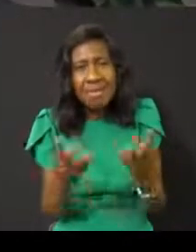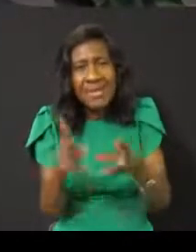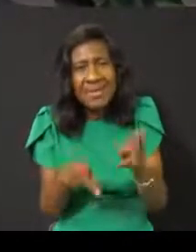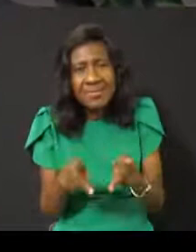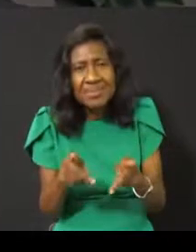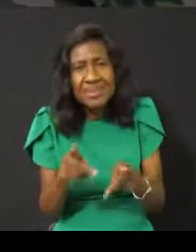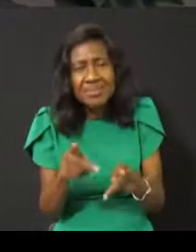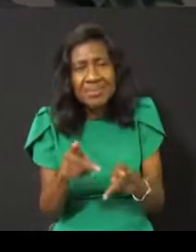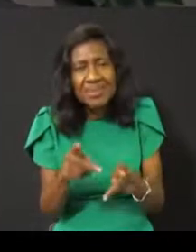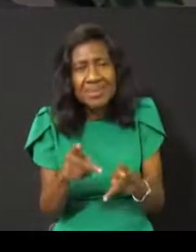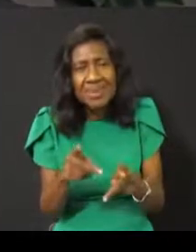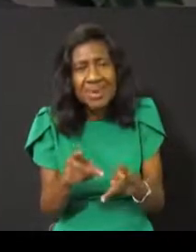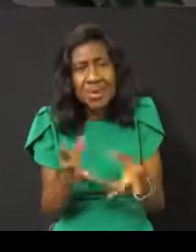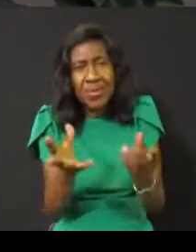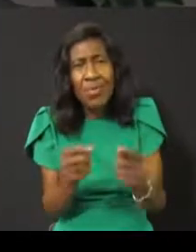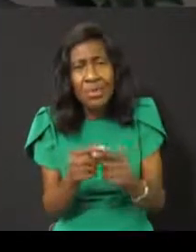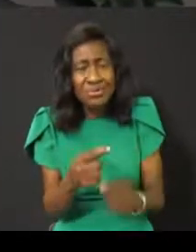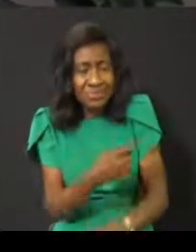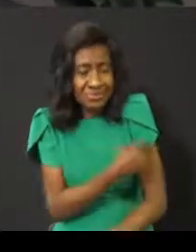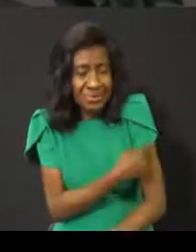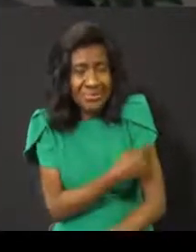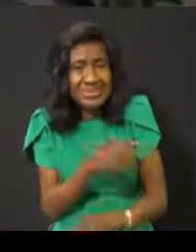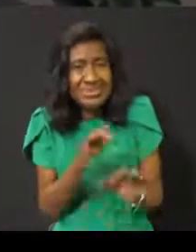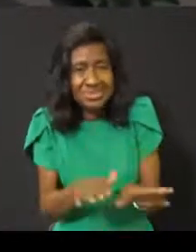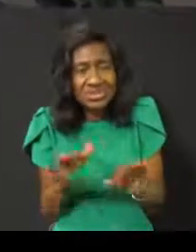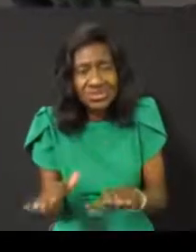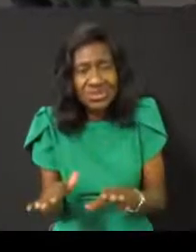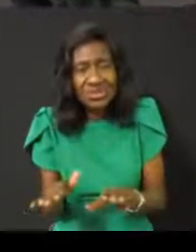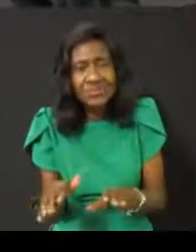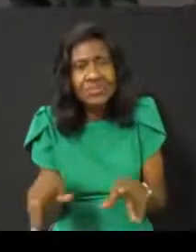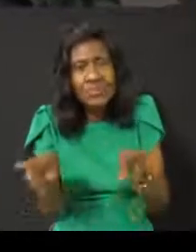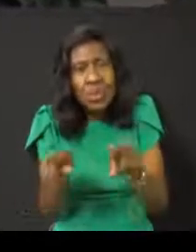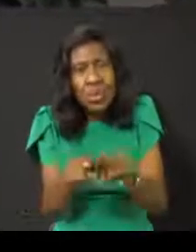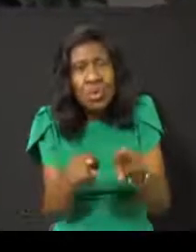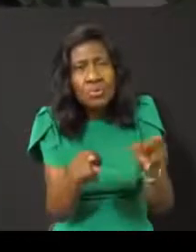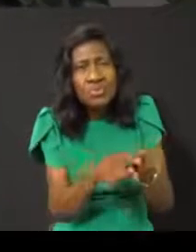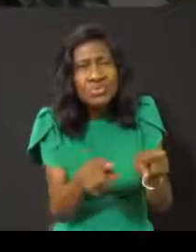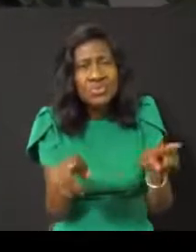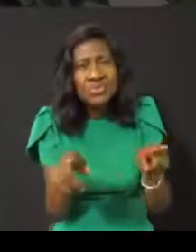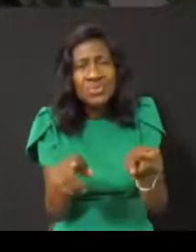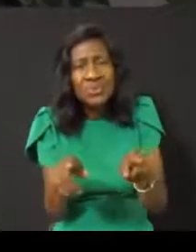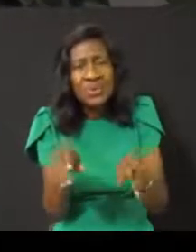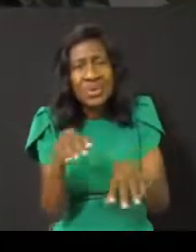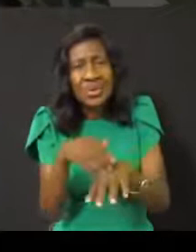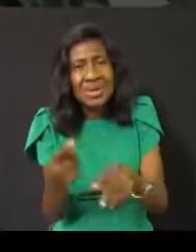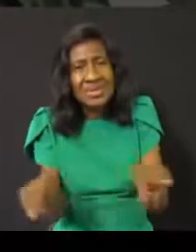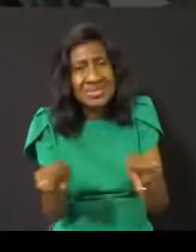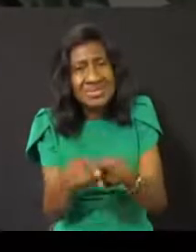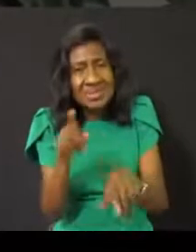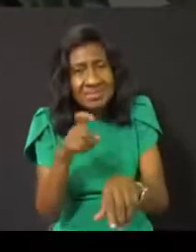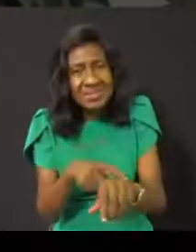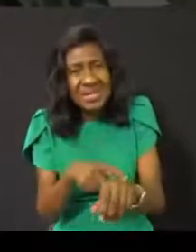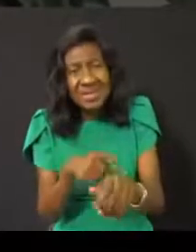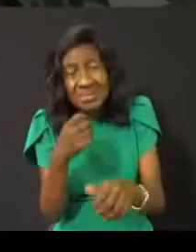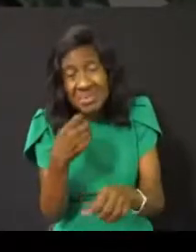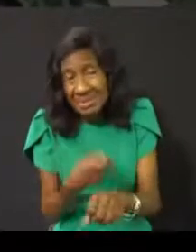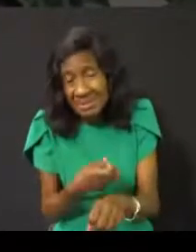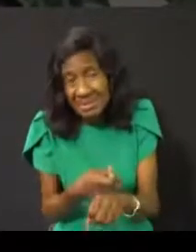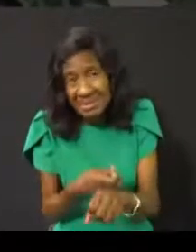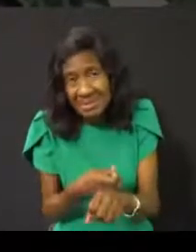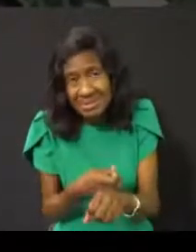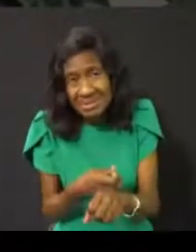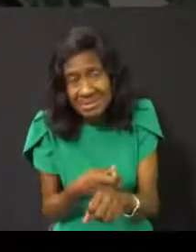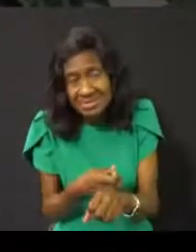to vaccinate their children. It's a really also at the same time, it's a difficult area because it's very much, I feel, one